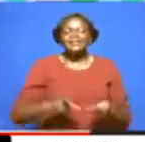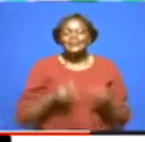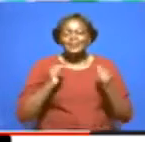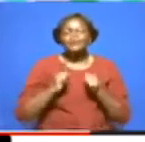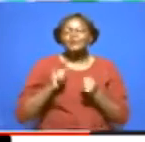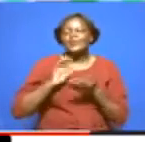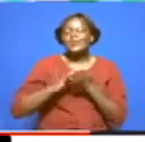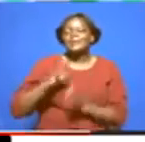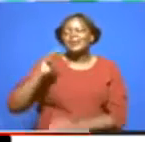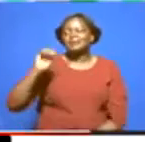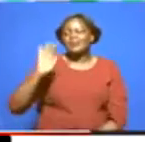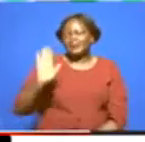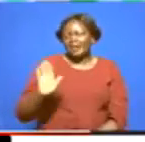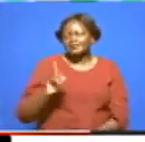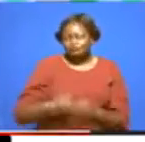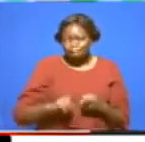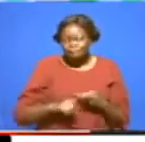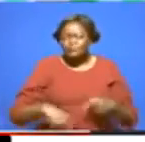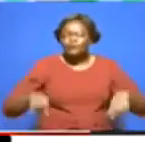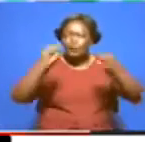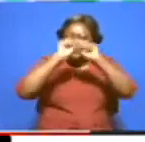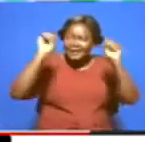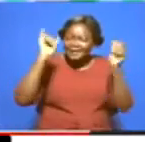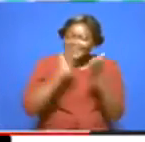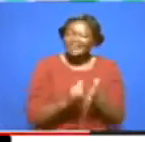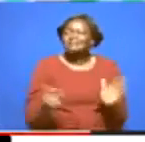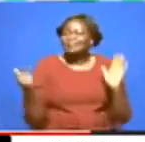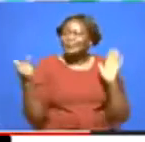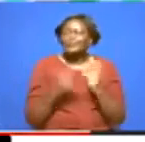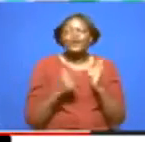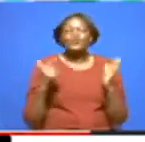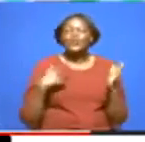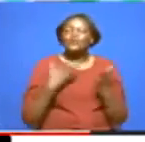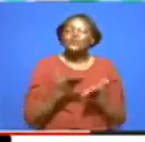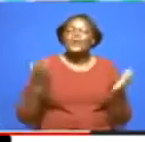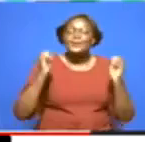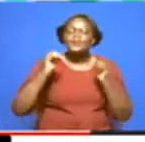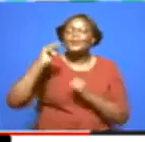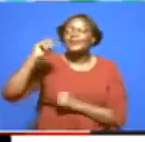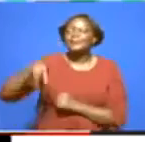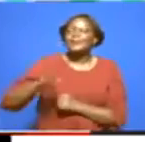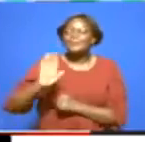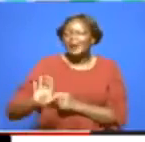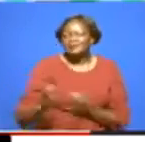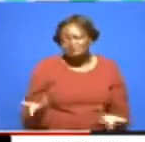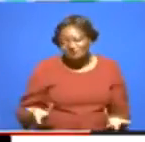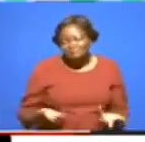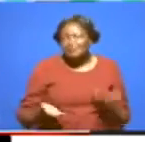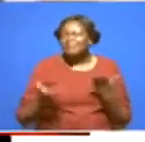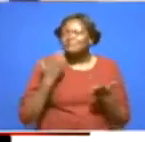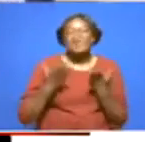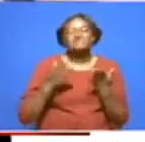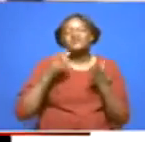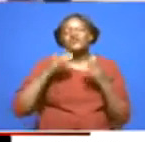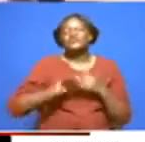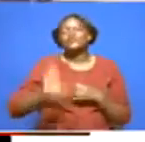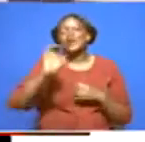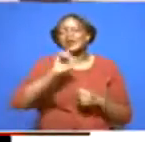MCA. Your president at that point where you are could be your MP. Your president could be your